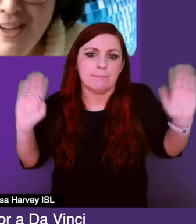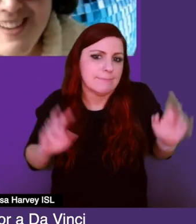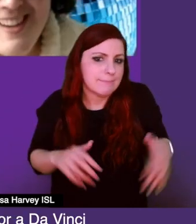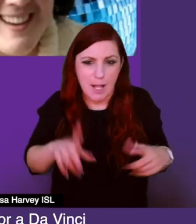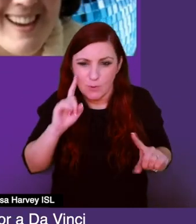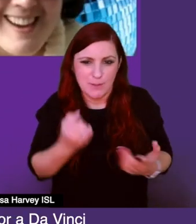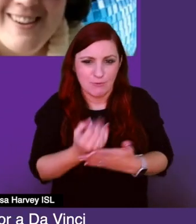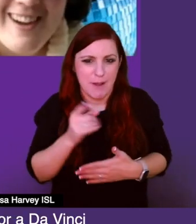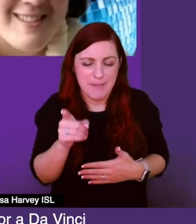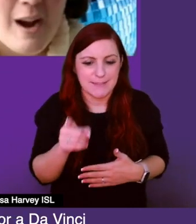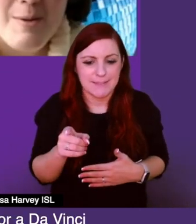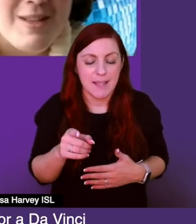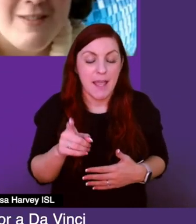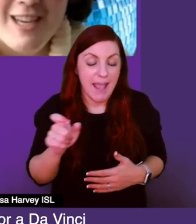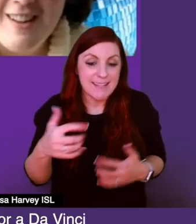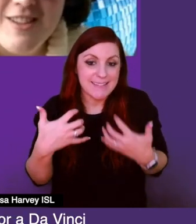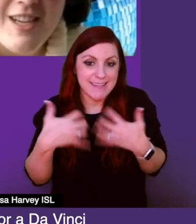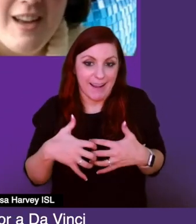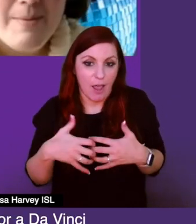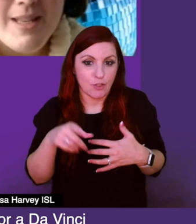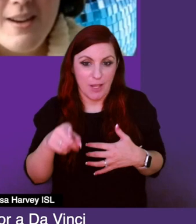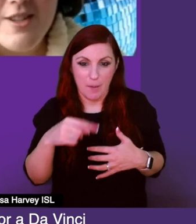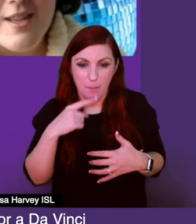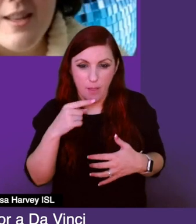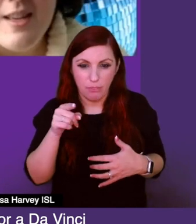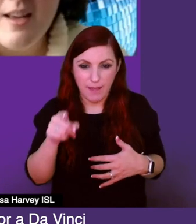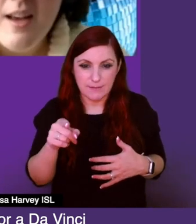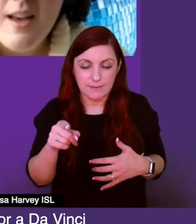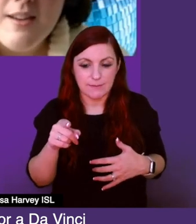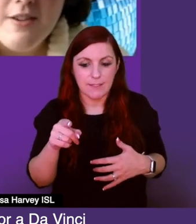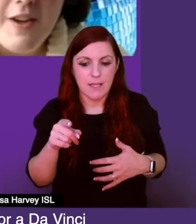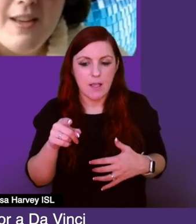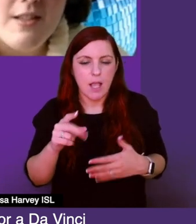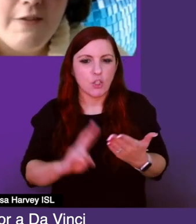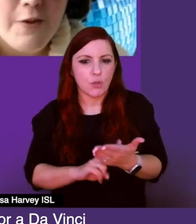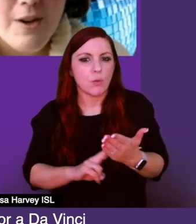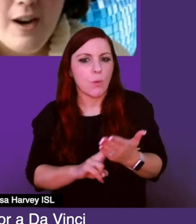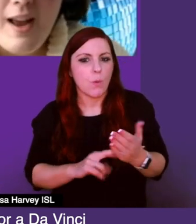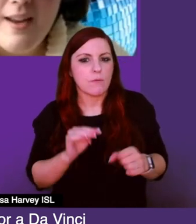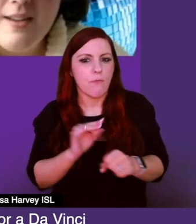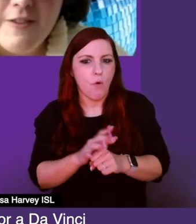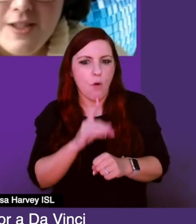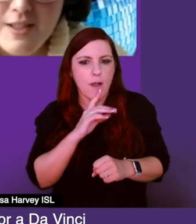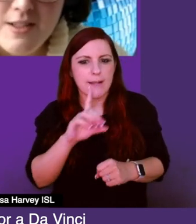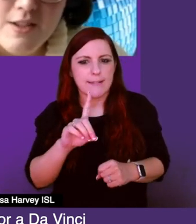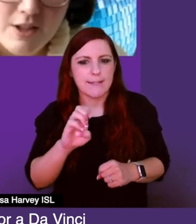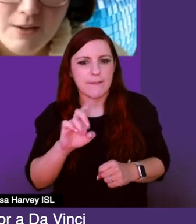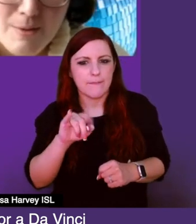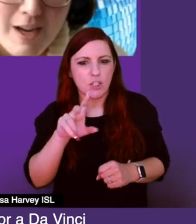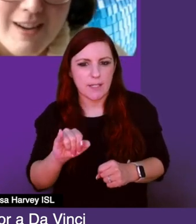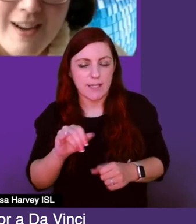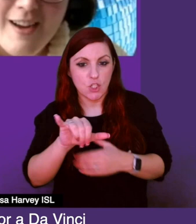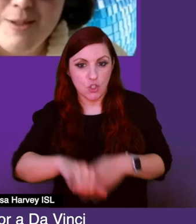lump. I don't know how to describe it. Piece of technology. It's actually the interface for a Da Vinci